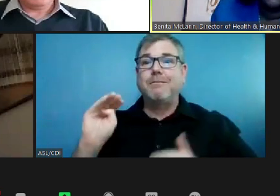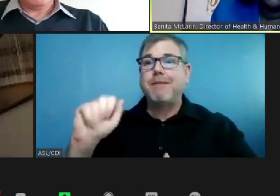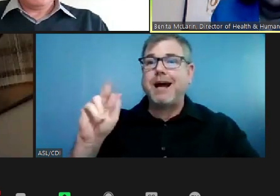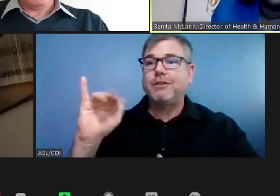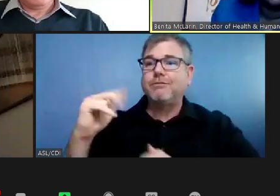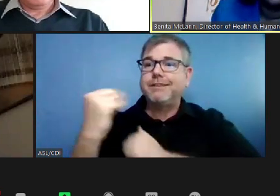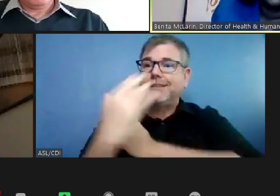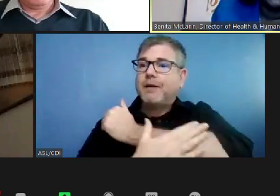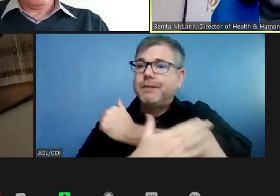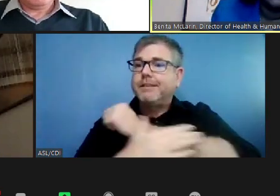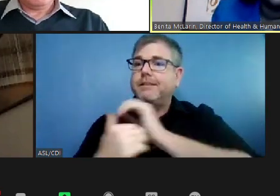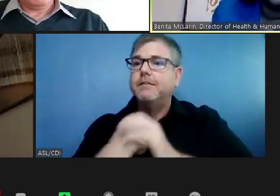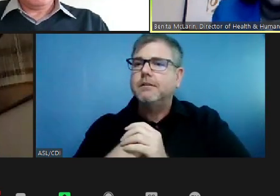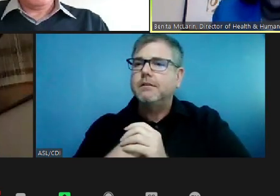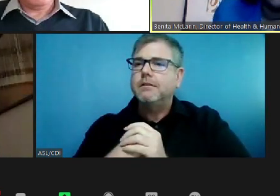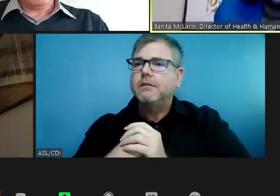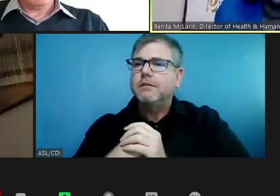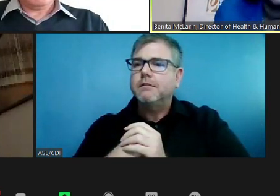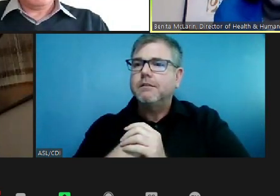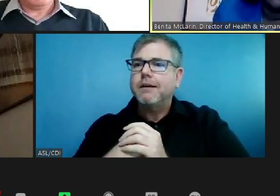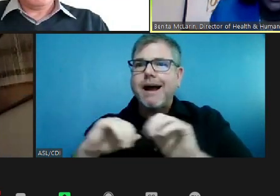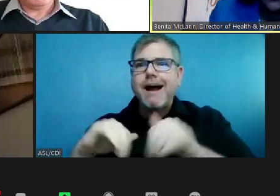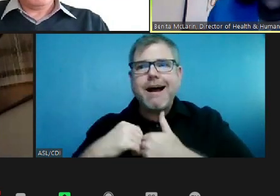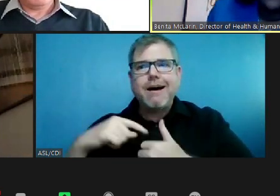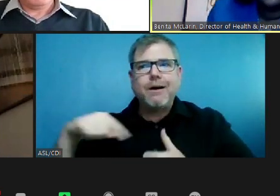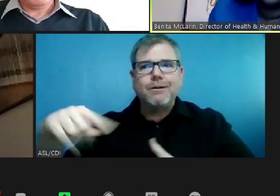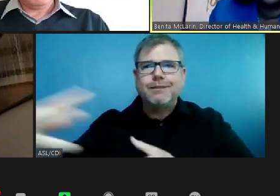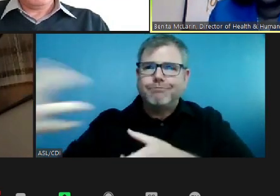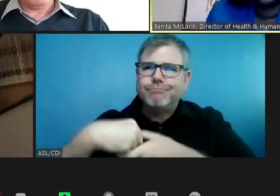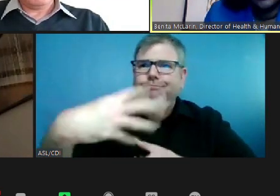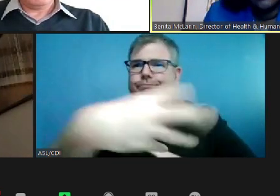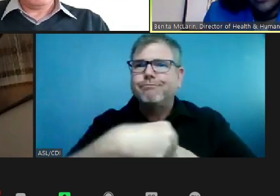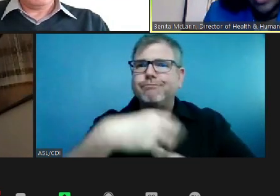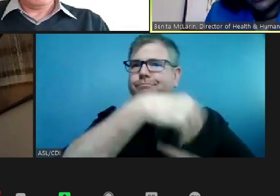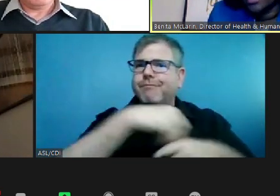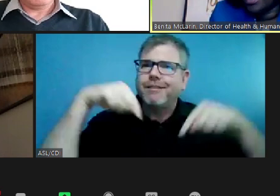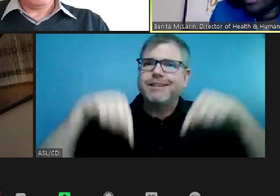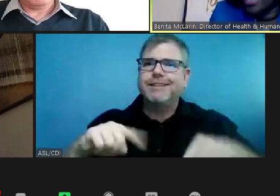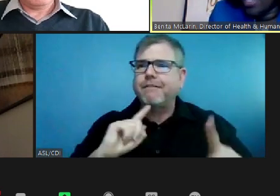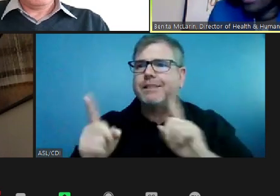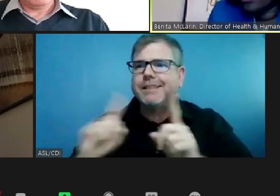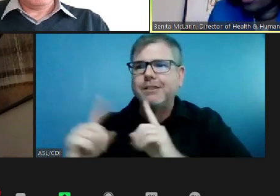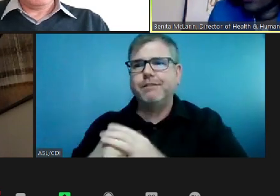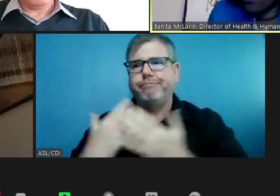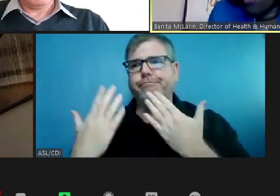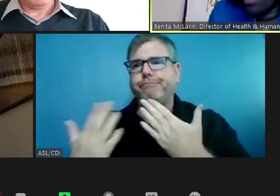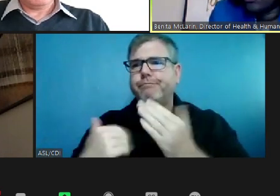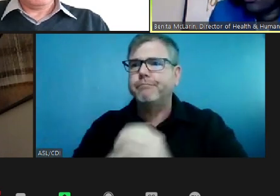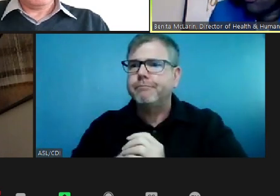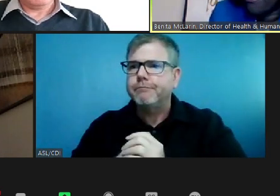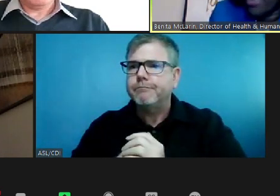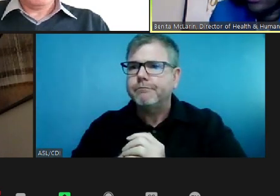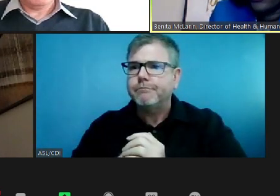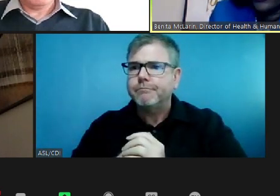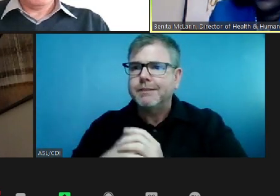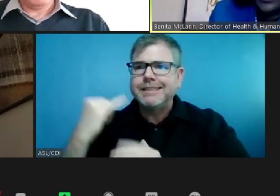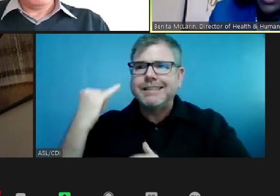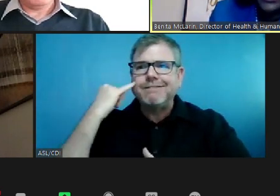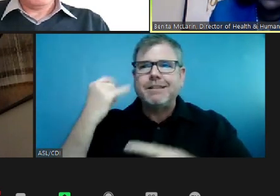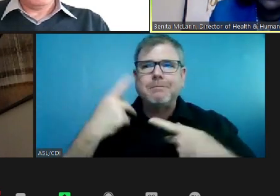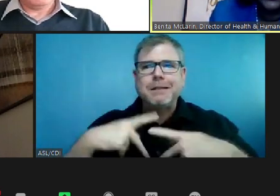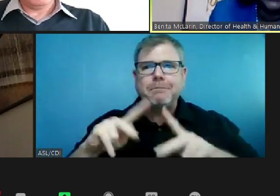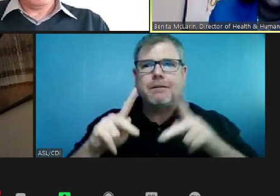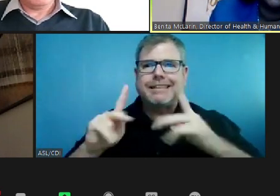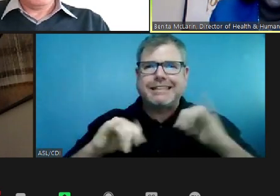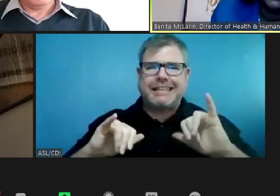participate. I think if anyone is still wondering about whether they should get the vaccine, I just want to remind you